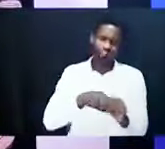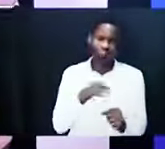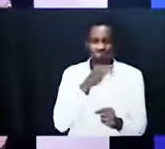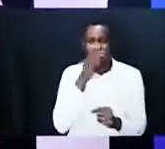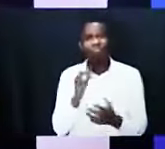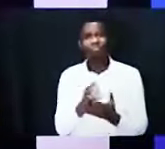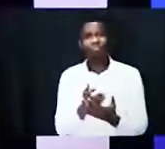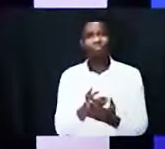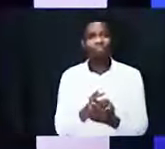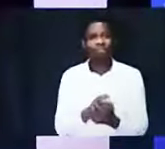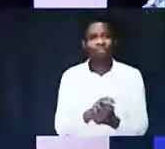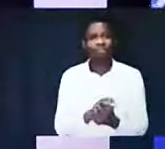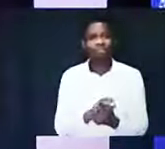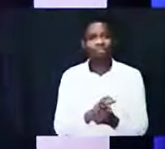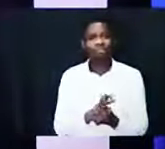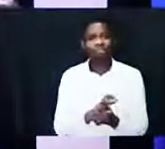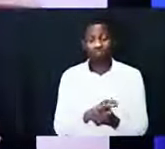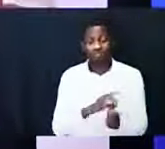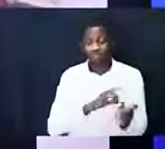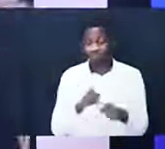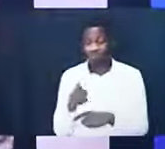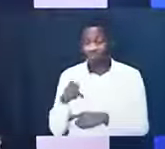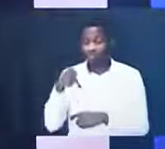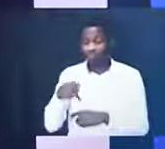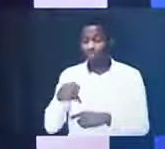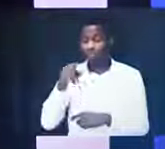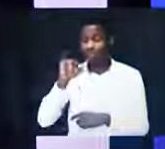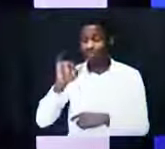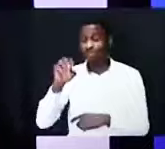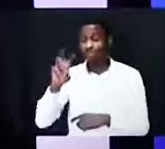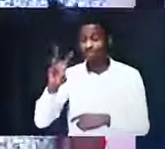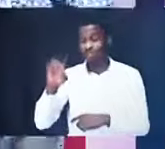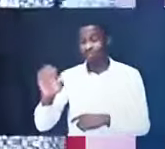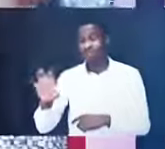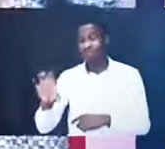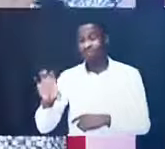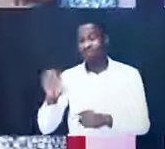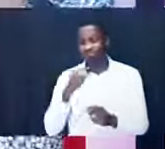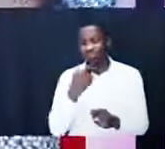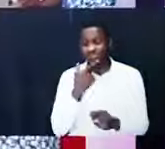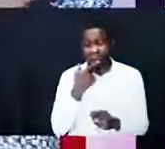almost making concession. See, you say we are fasting from 6 to 6.